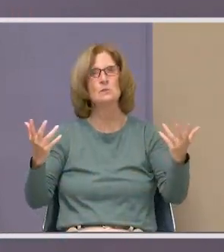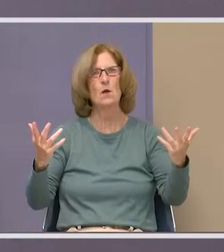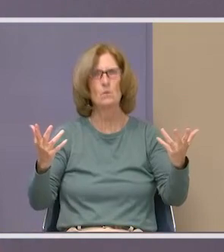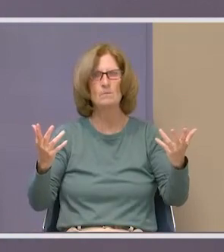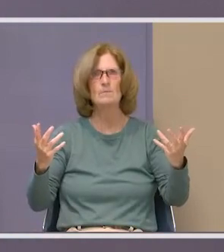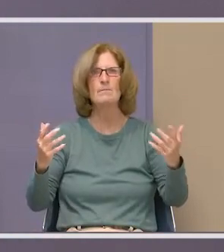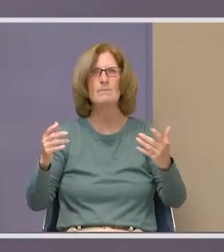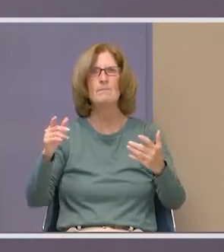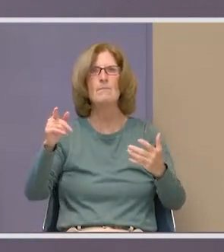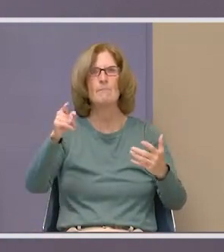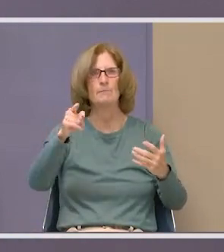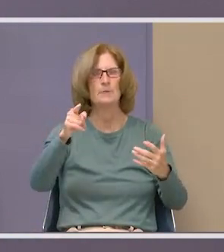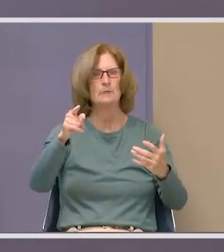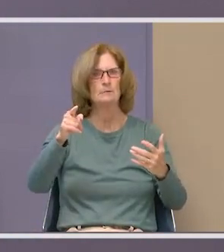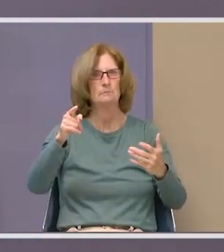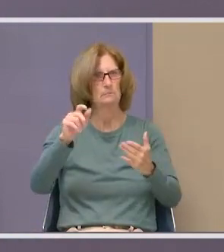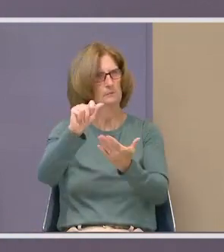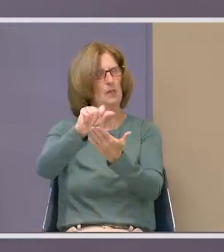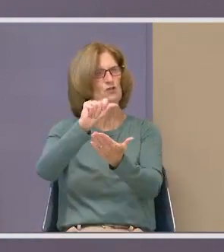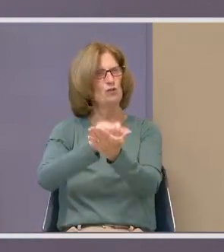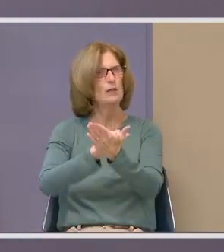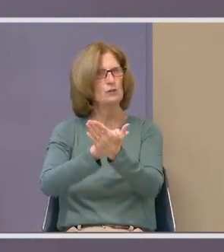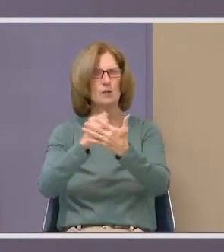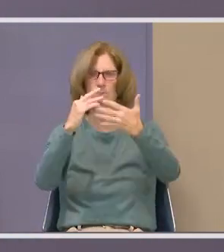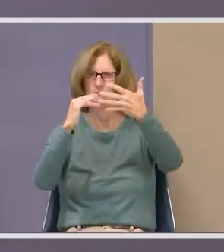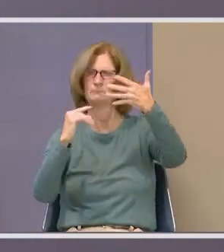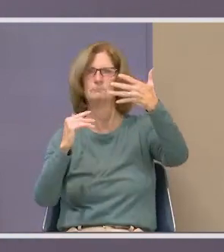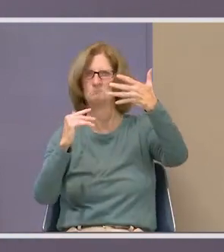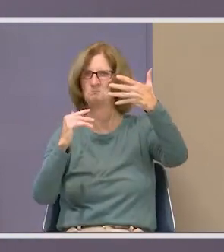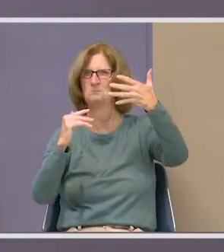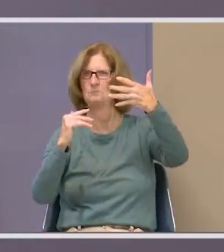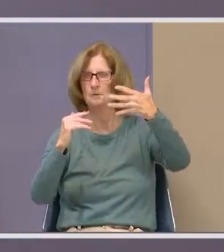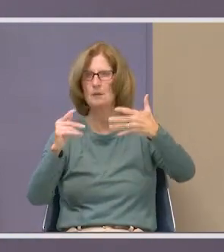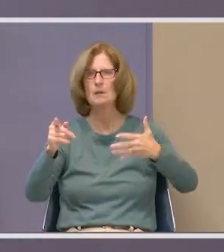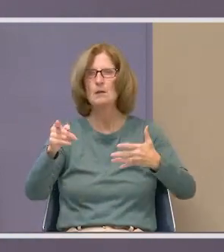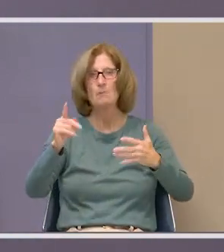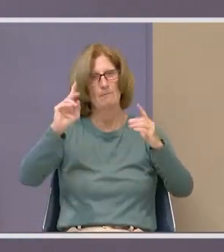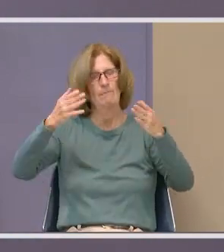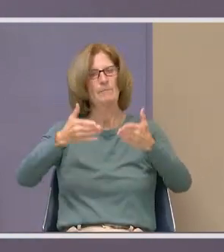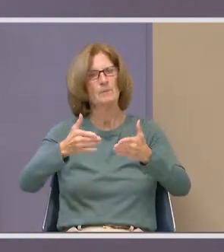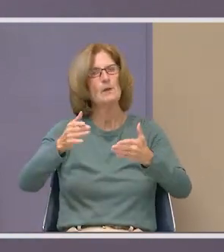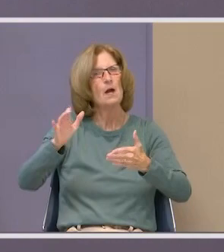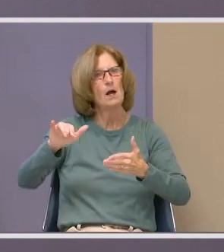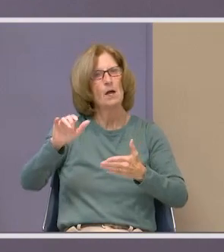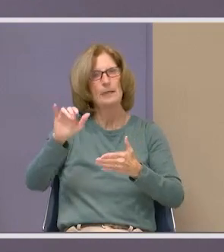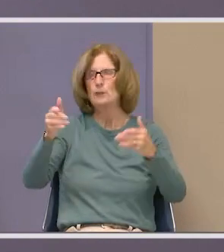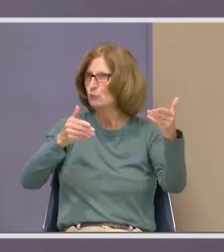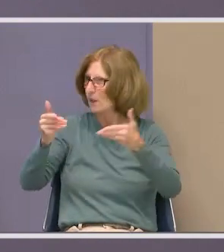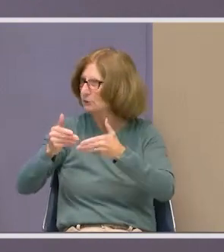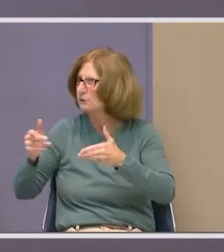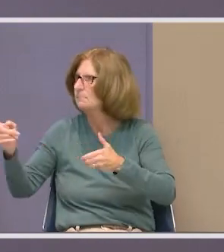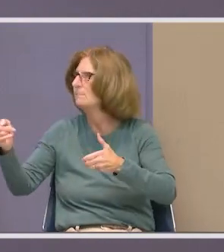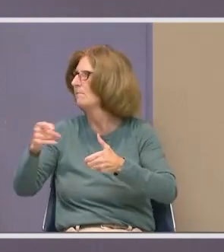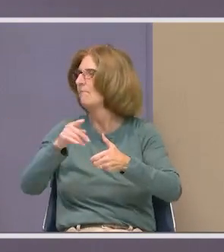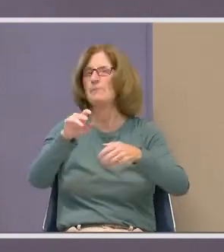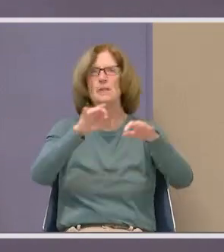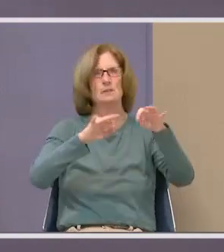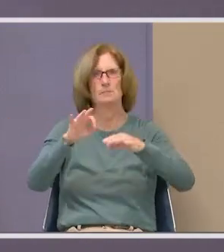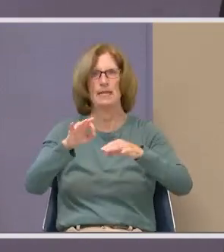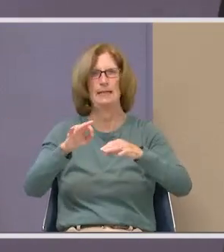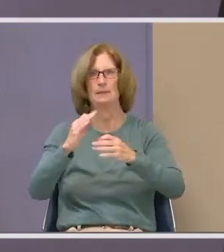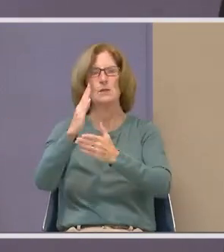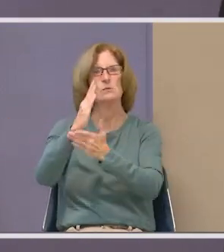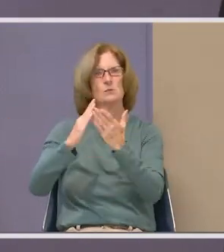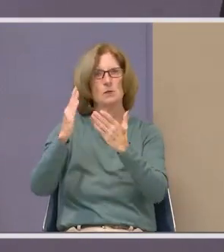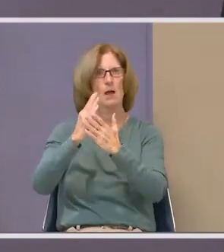So got a short agenda for the evening. Mostly I'll do some introductions, go over some groundworks